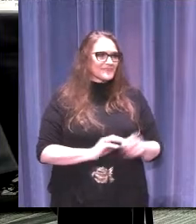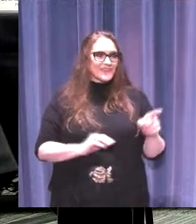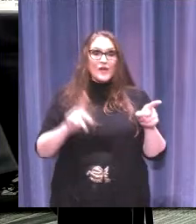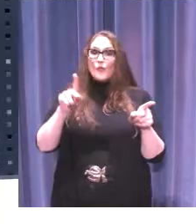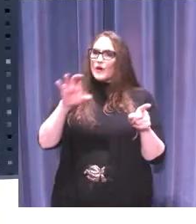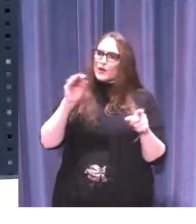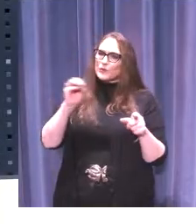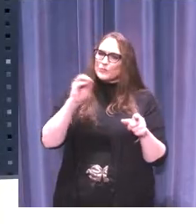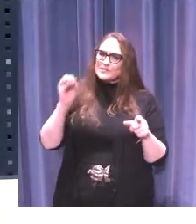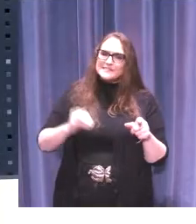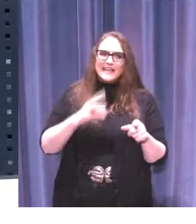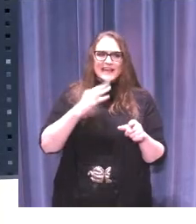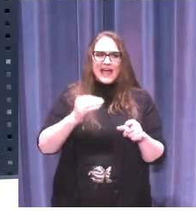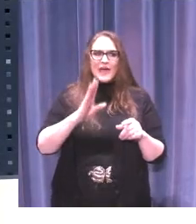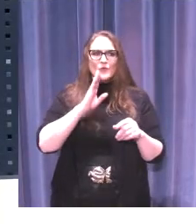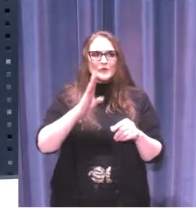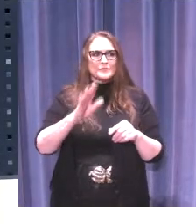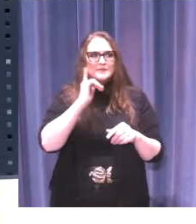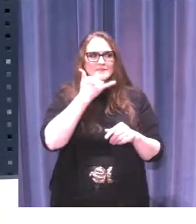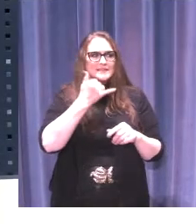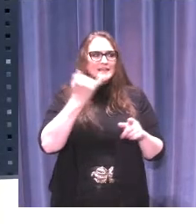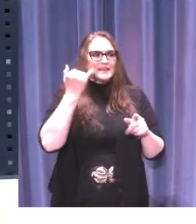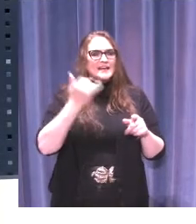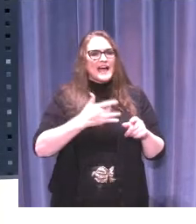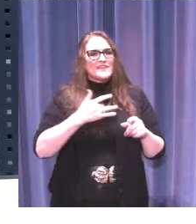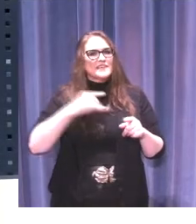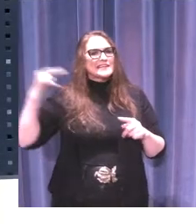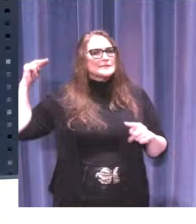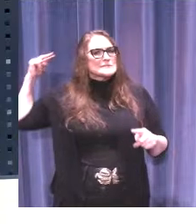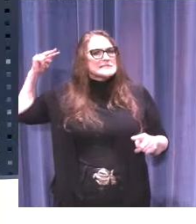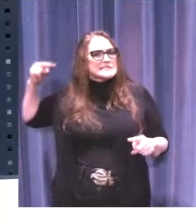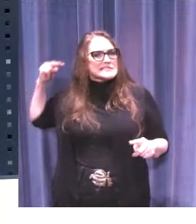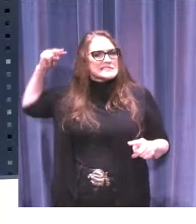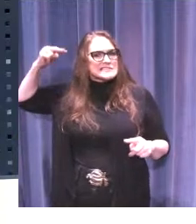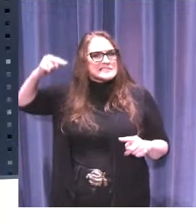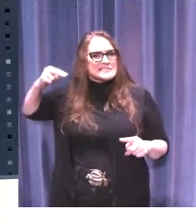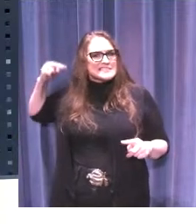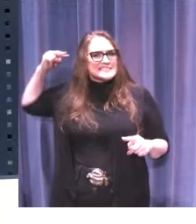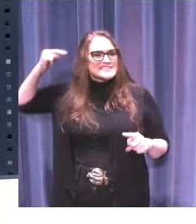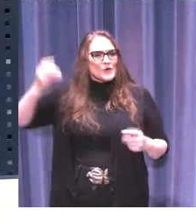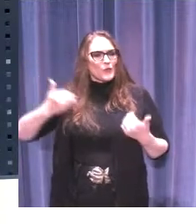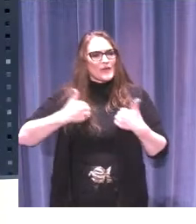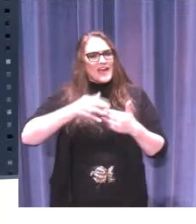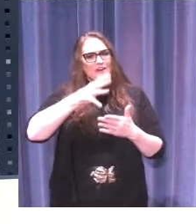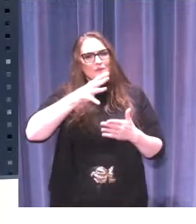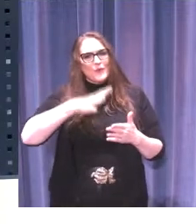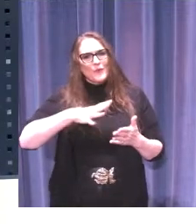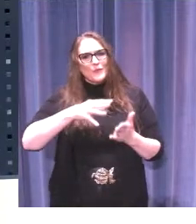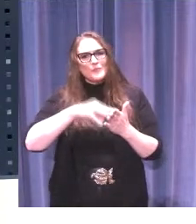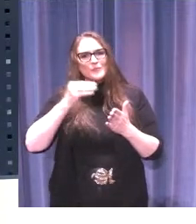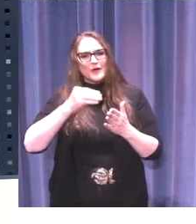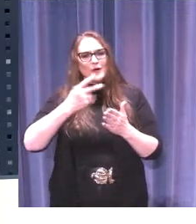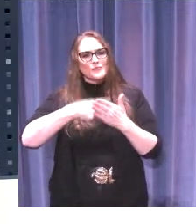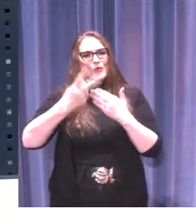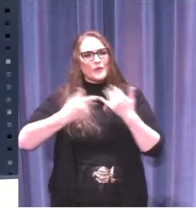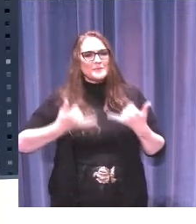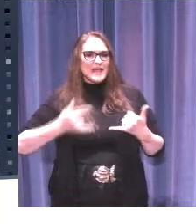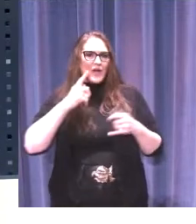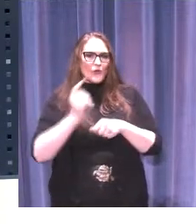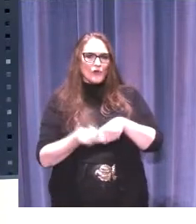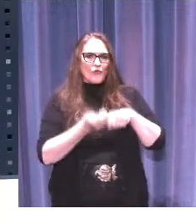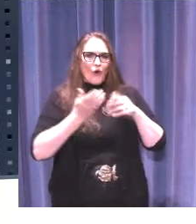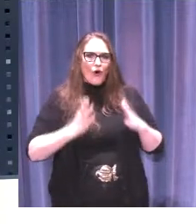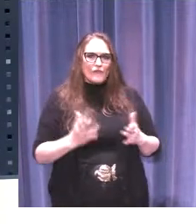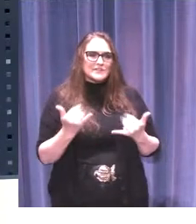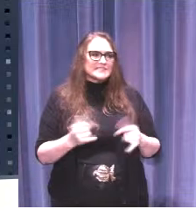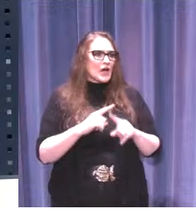100%, and I'd be remiss. I feel him looking at me. We have a women's program now and golfers now,